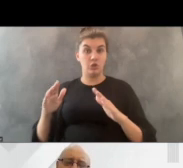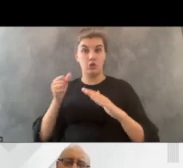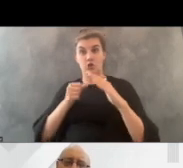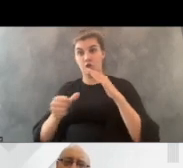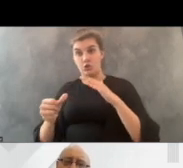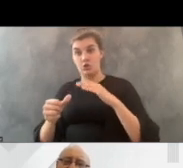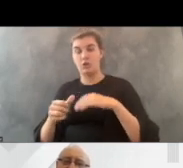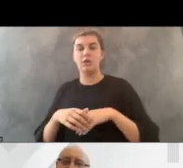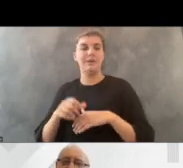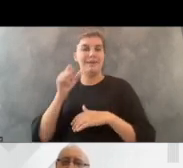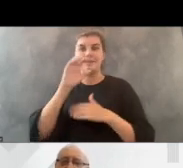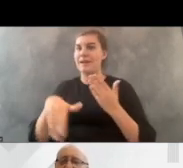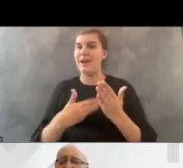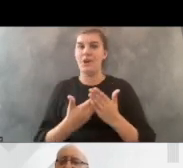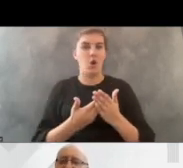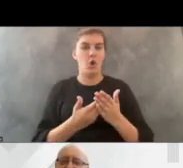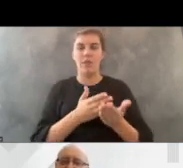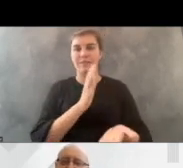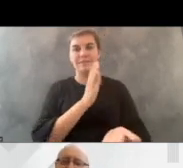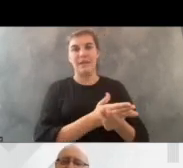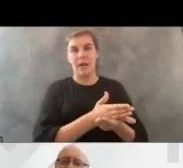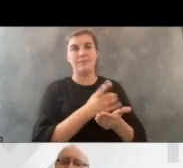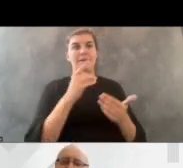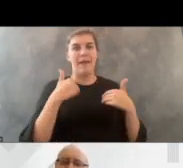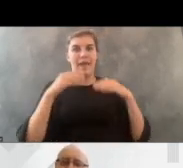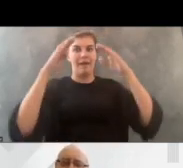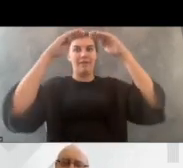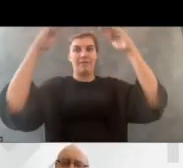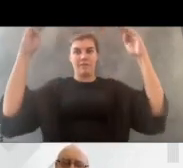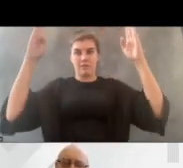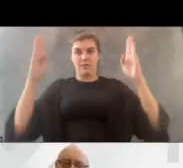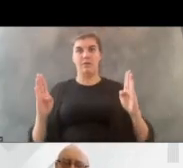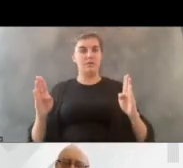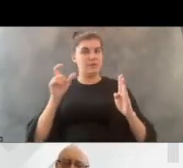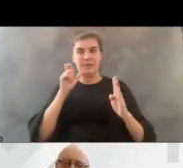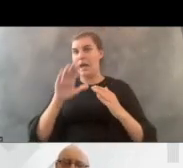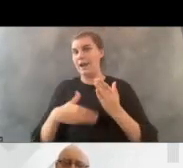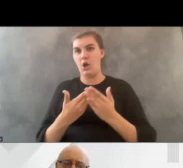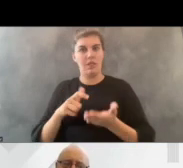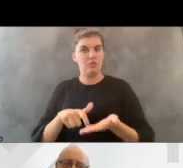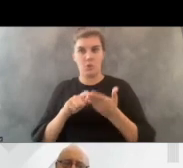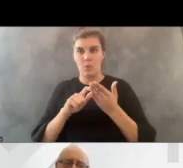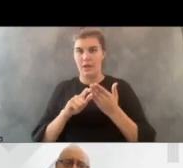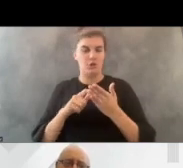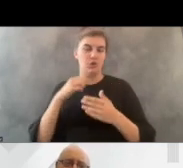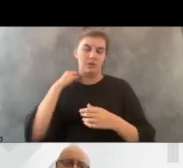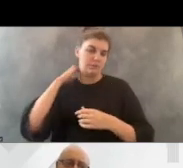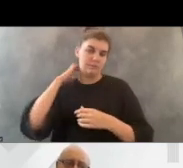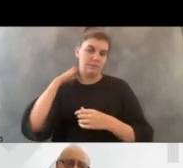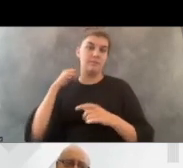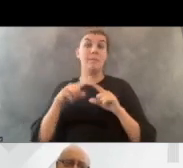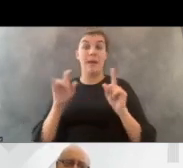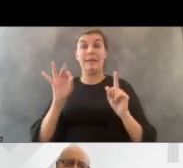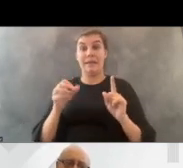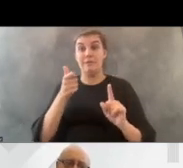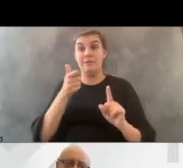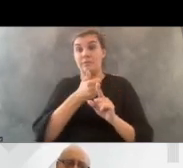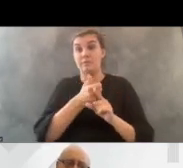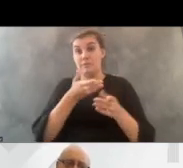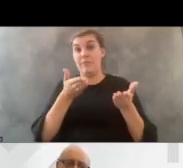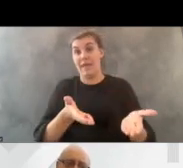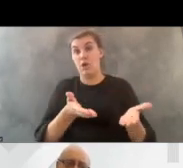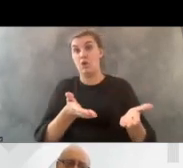regular system, then you don't have to have the speech message component. But if you don't have that, then you have to have